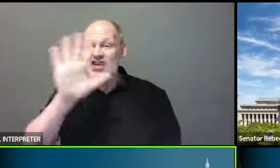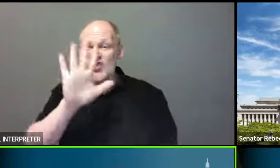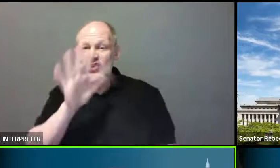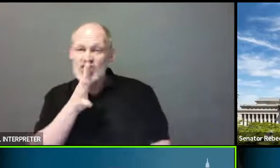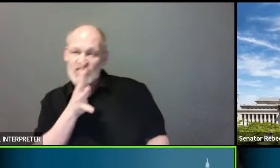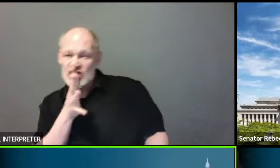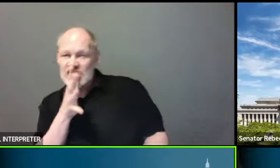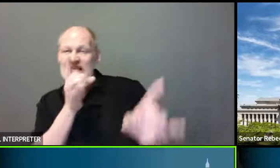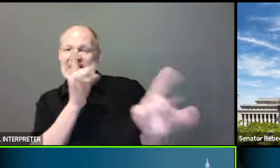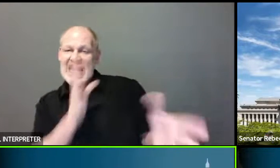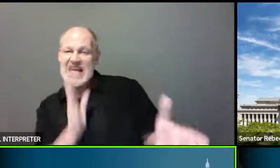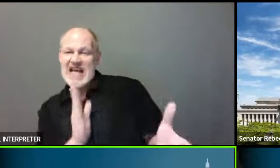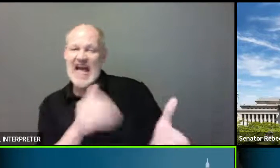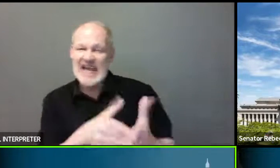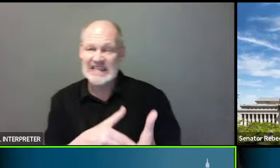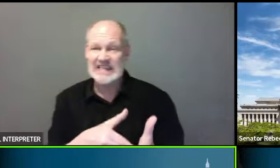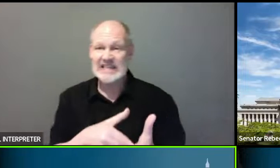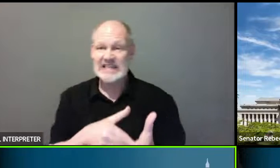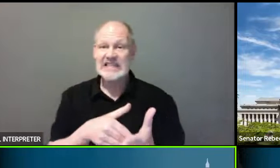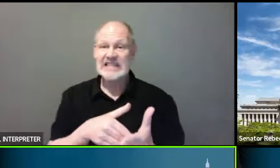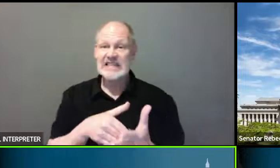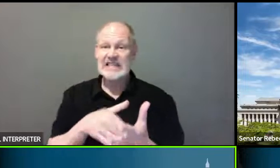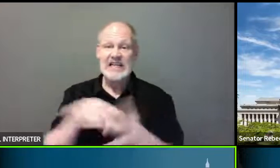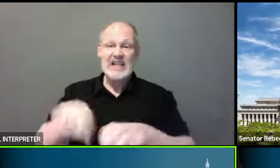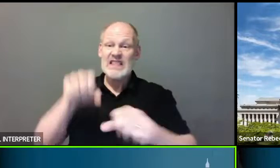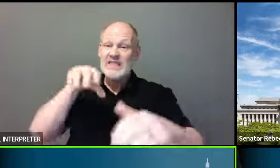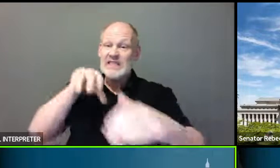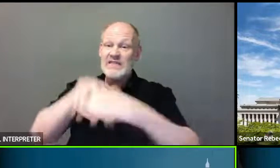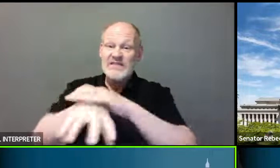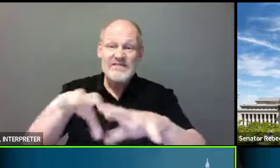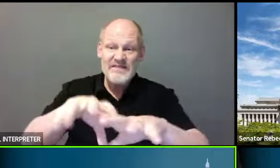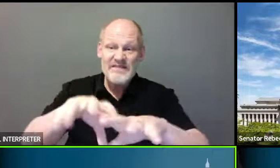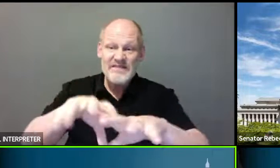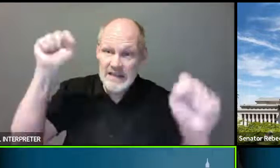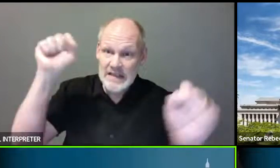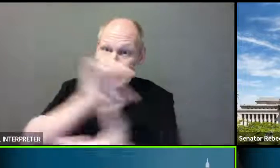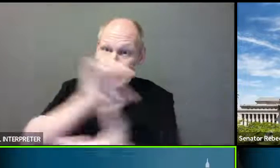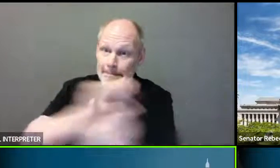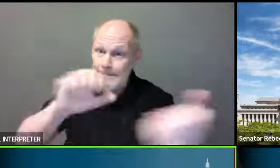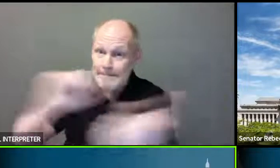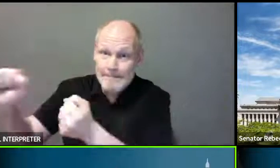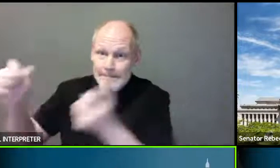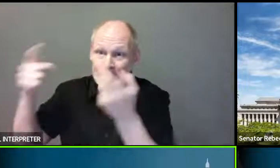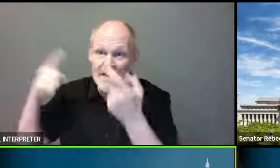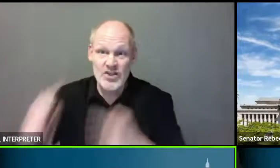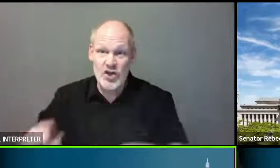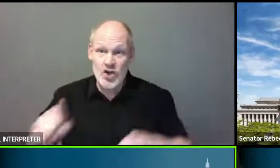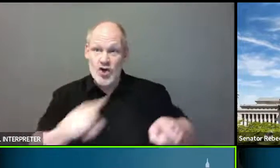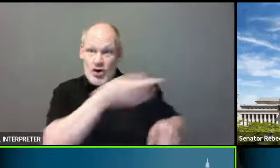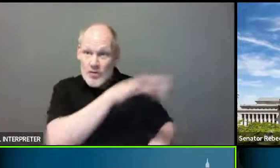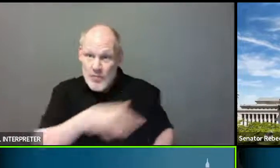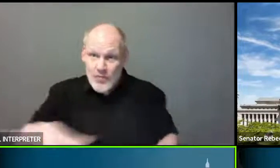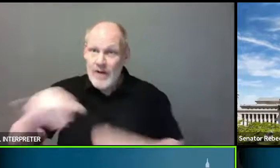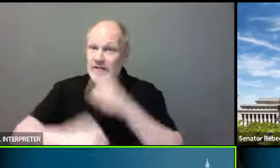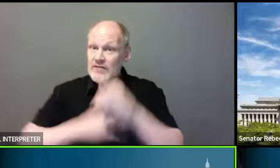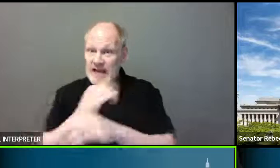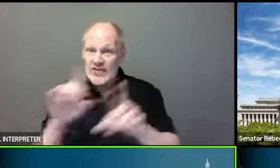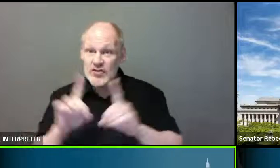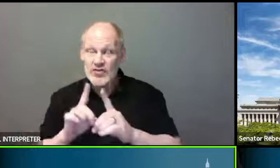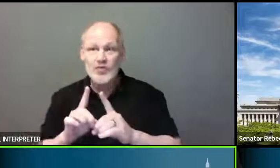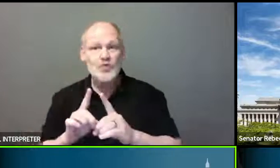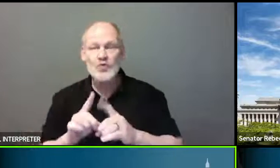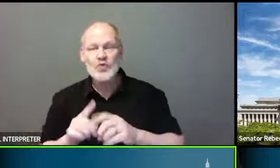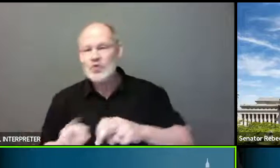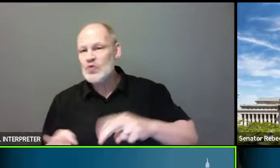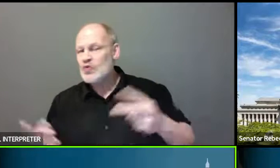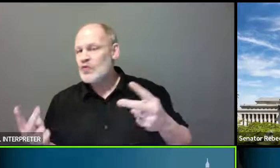the vandalism that has occurred in the international district storefronts. And we need to make sure that